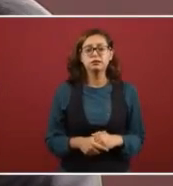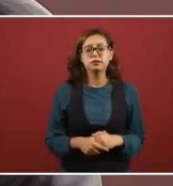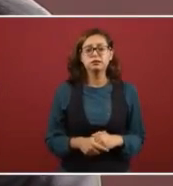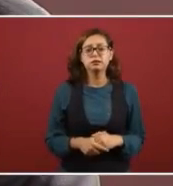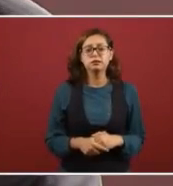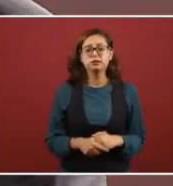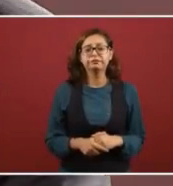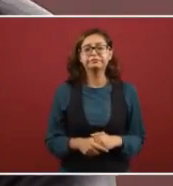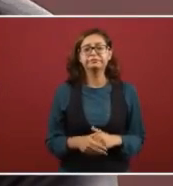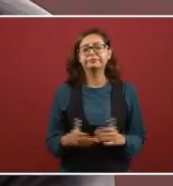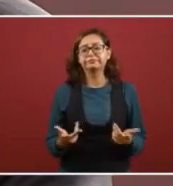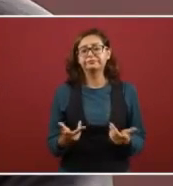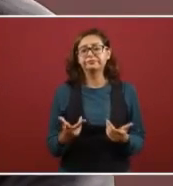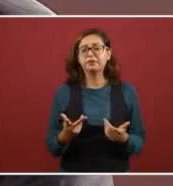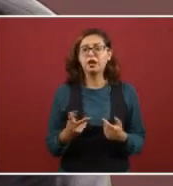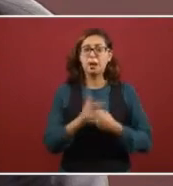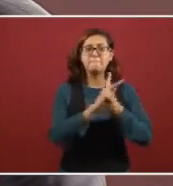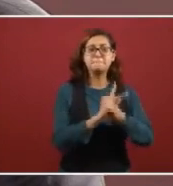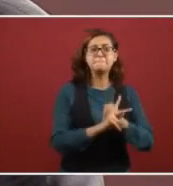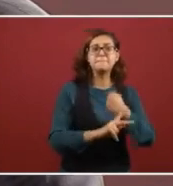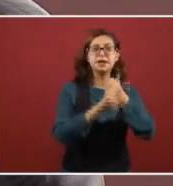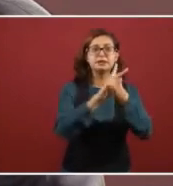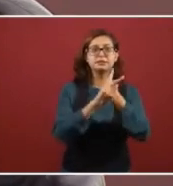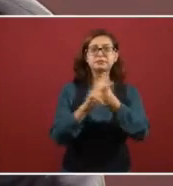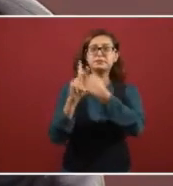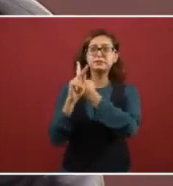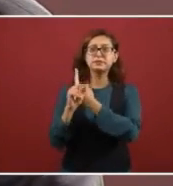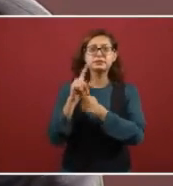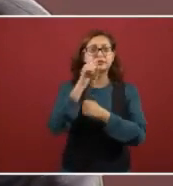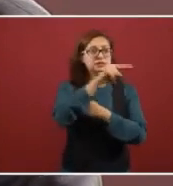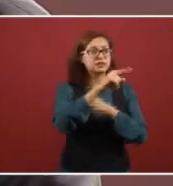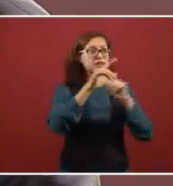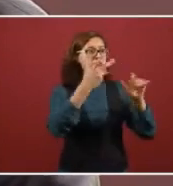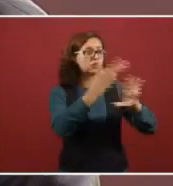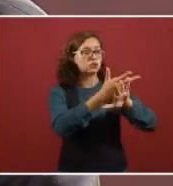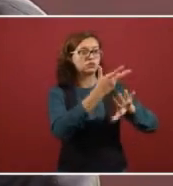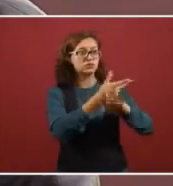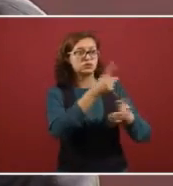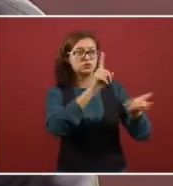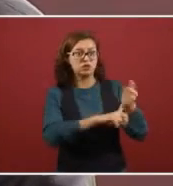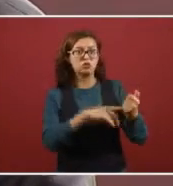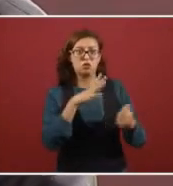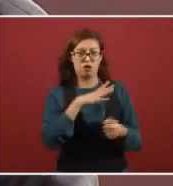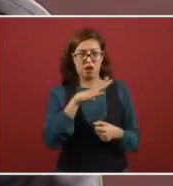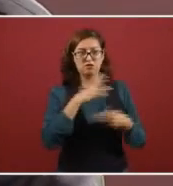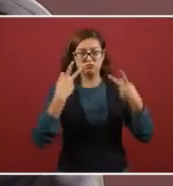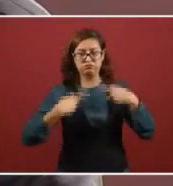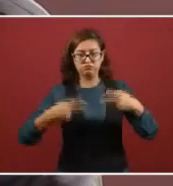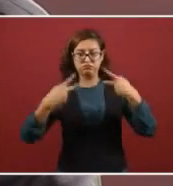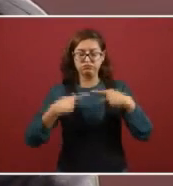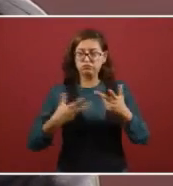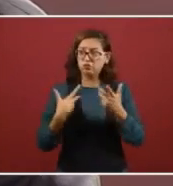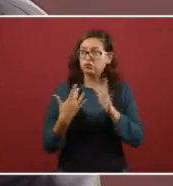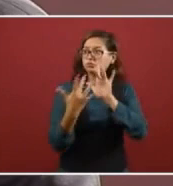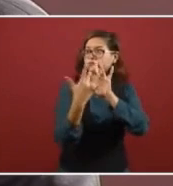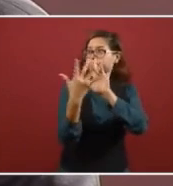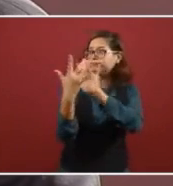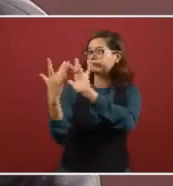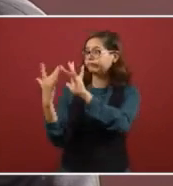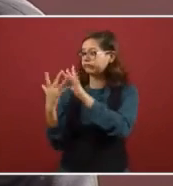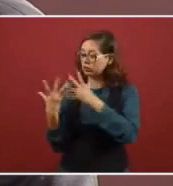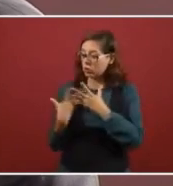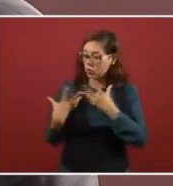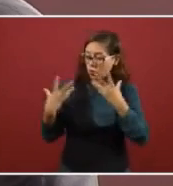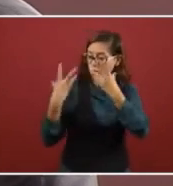with the different countries and communities in the U.S. to establish politic